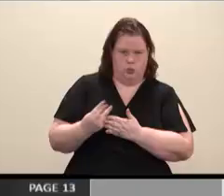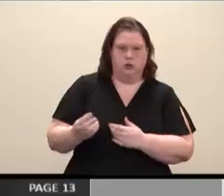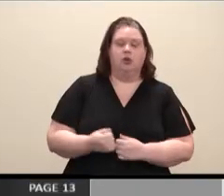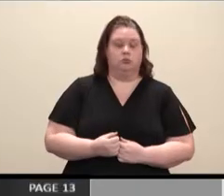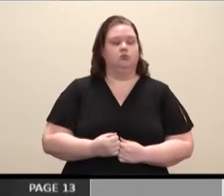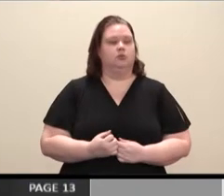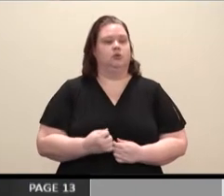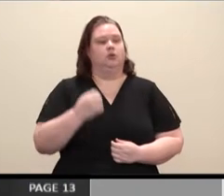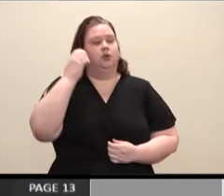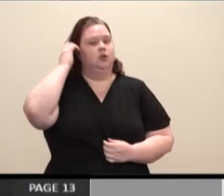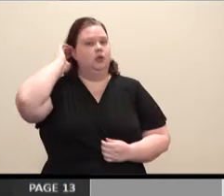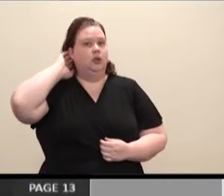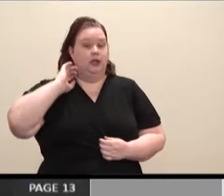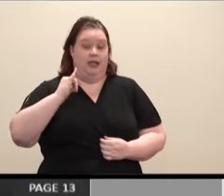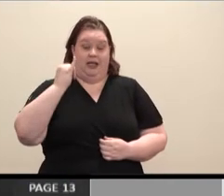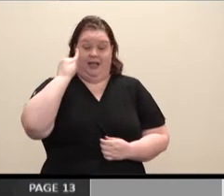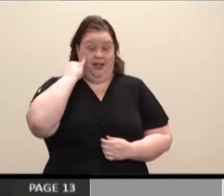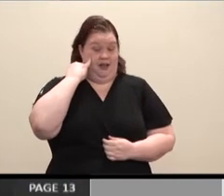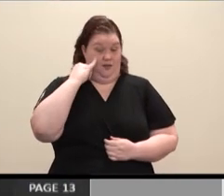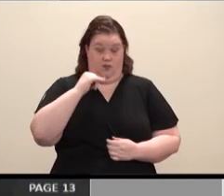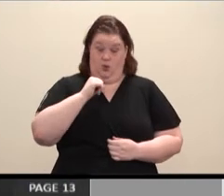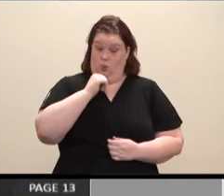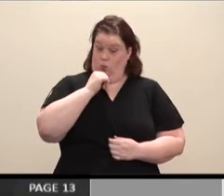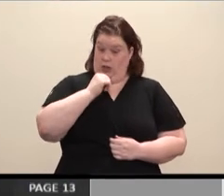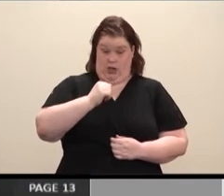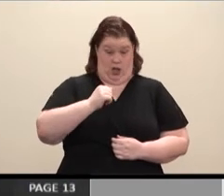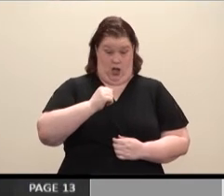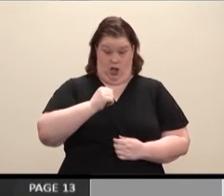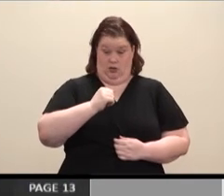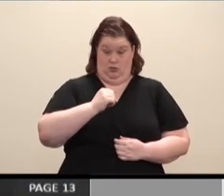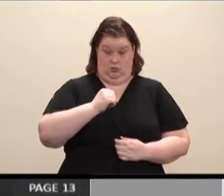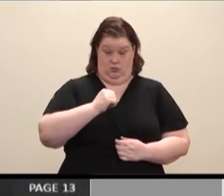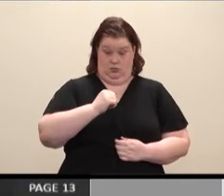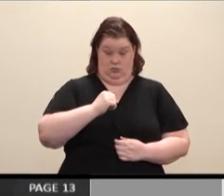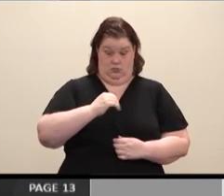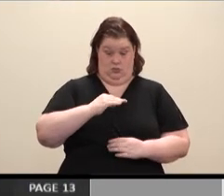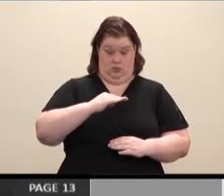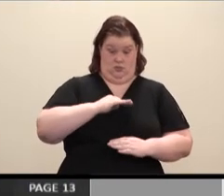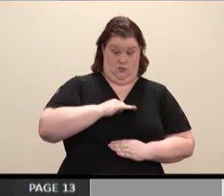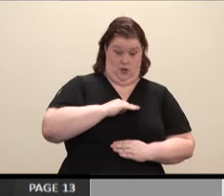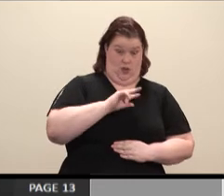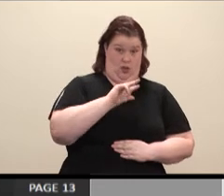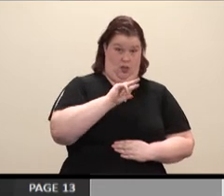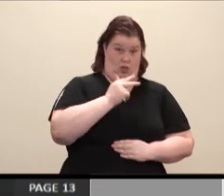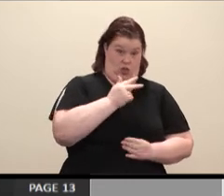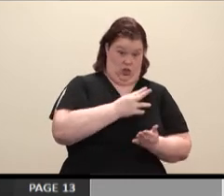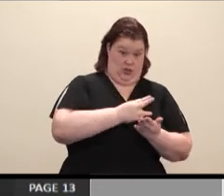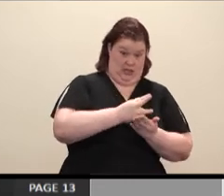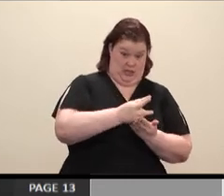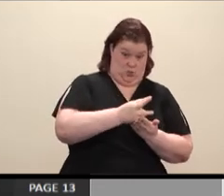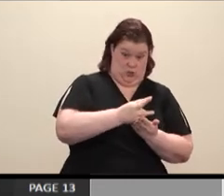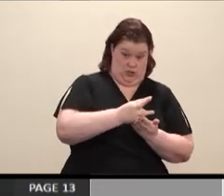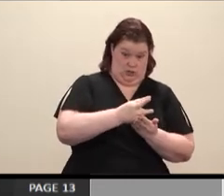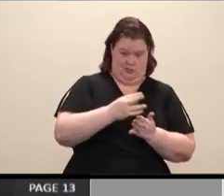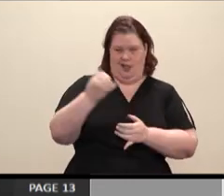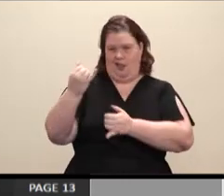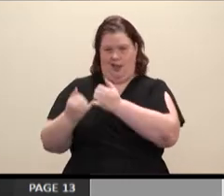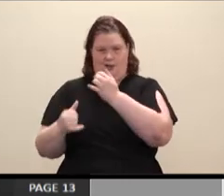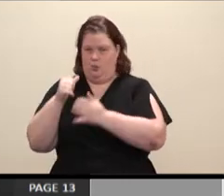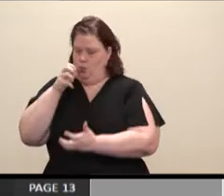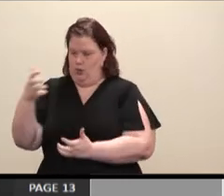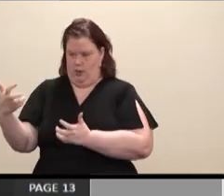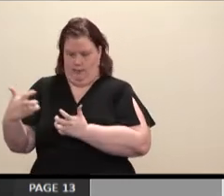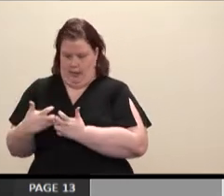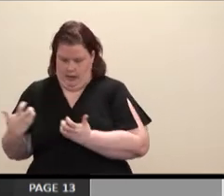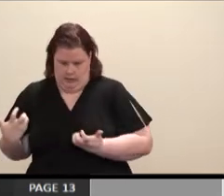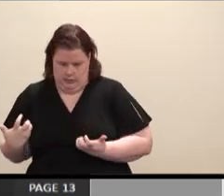And then if we hadn't met that third 6 weeks, the last one doesn't really apply to us, because if we hadn't been eligible to get the